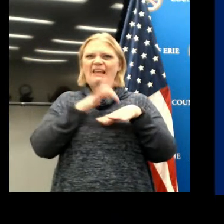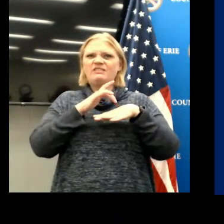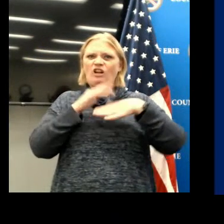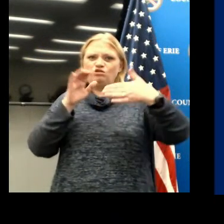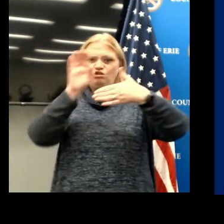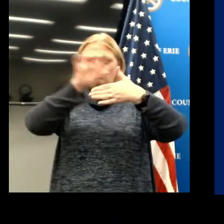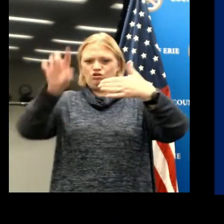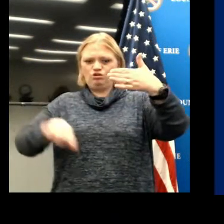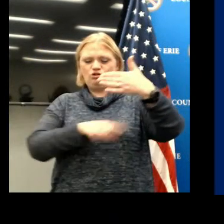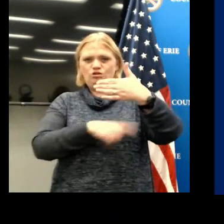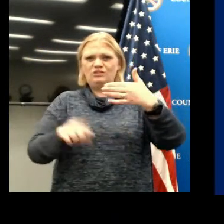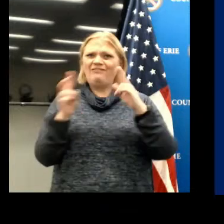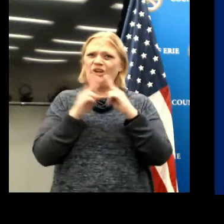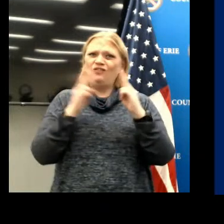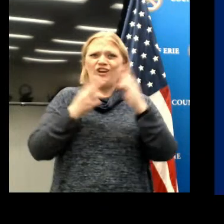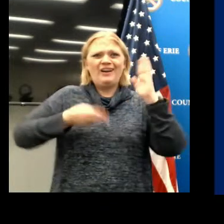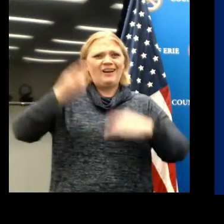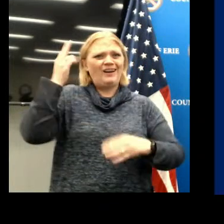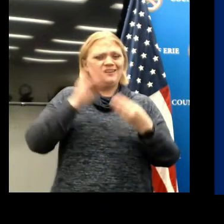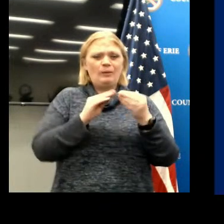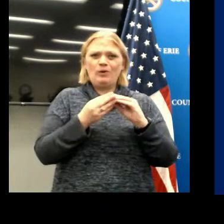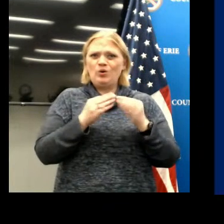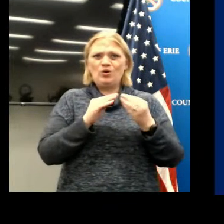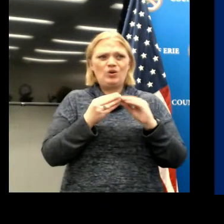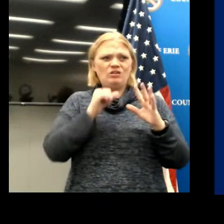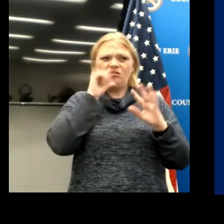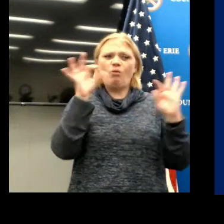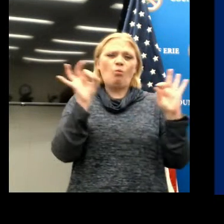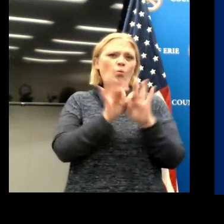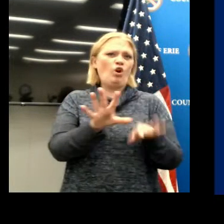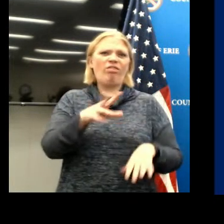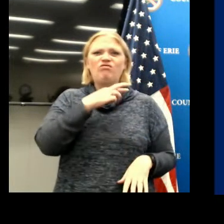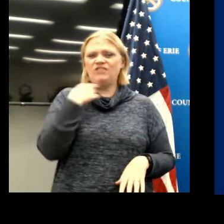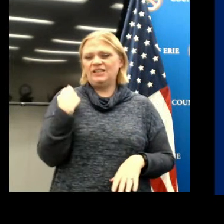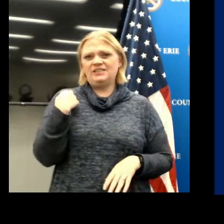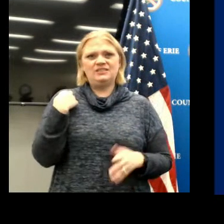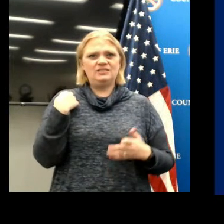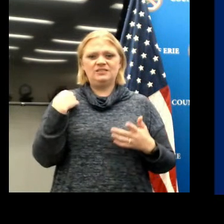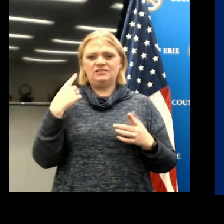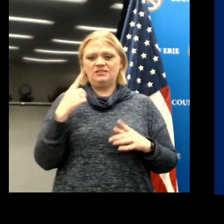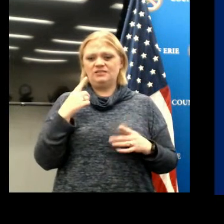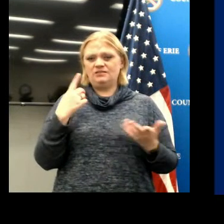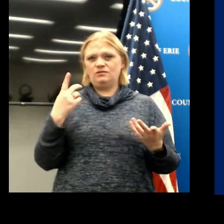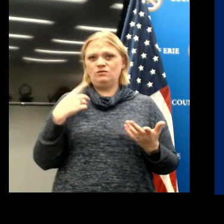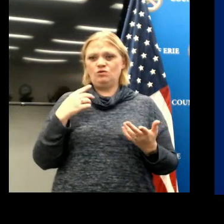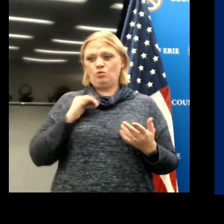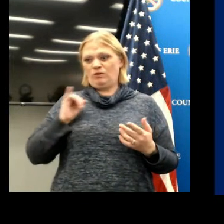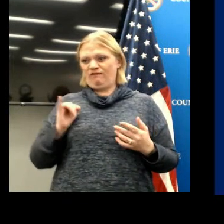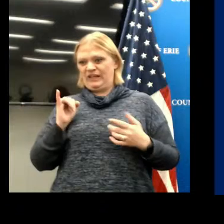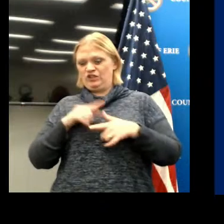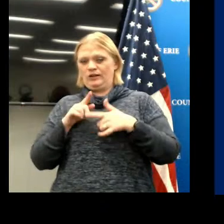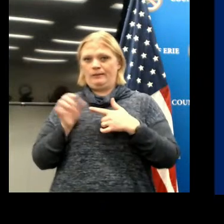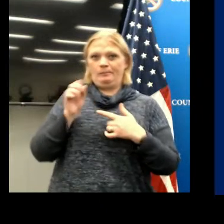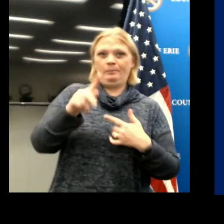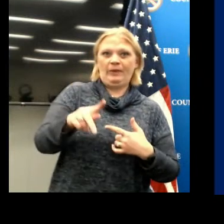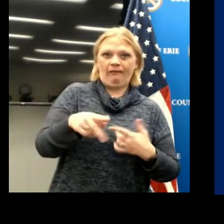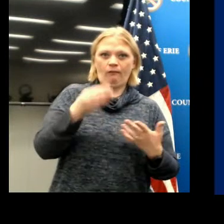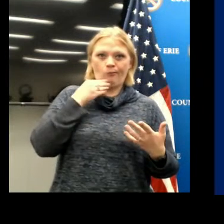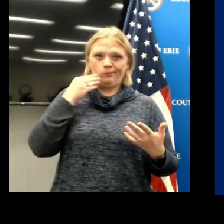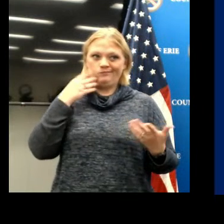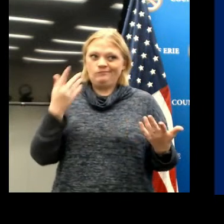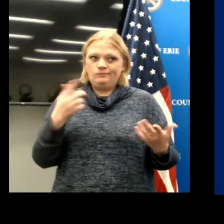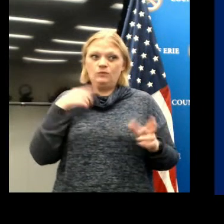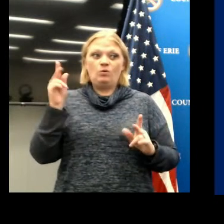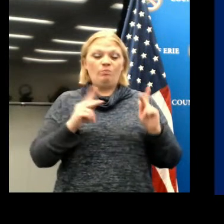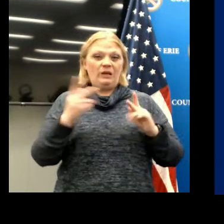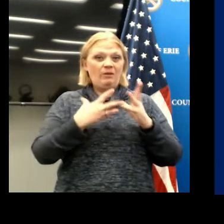have very, very high numbers, and it's not worth the risk of returning infected. So individuals that are